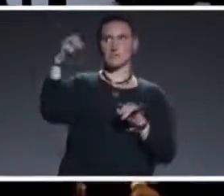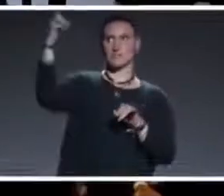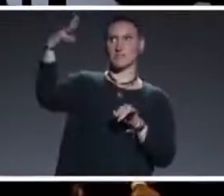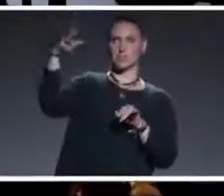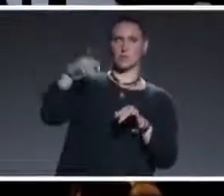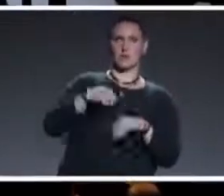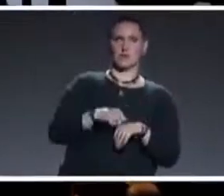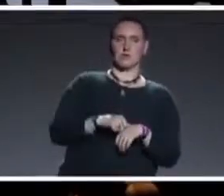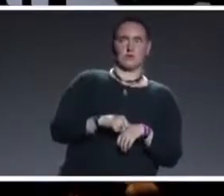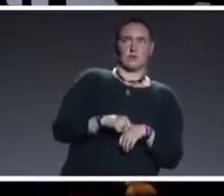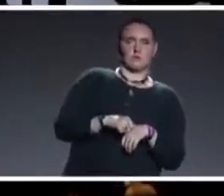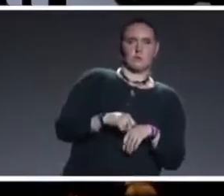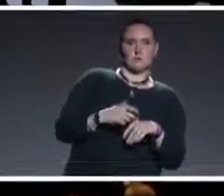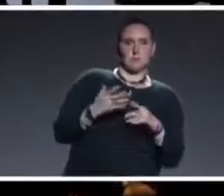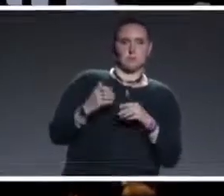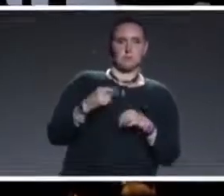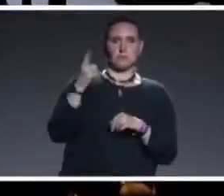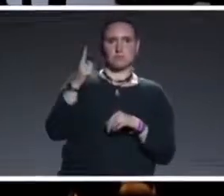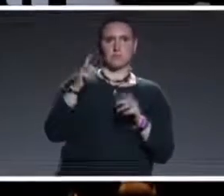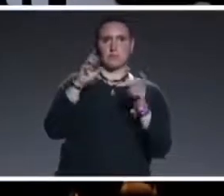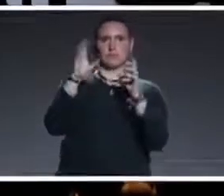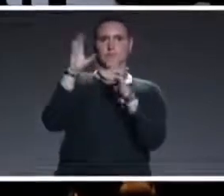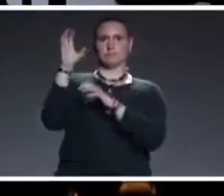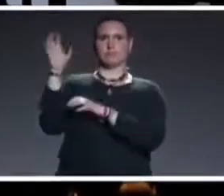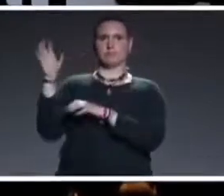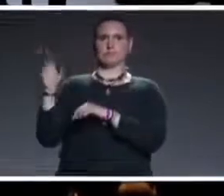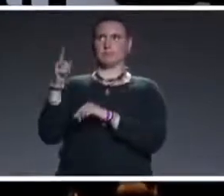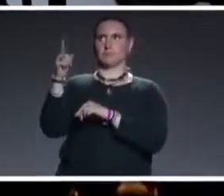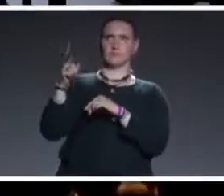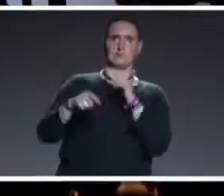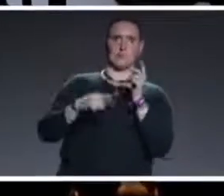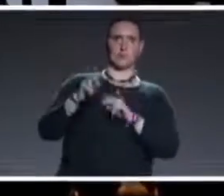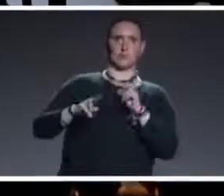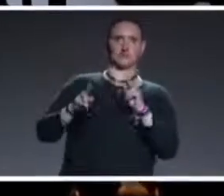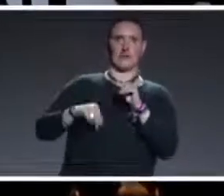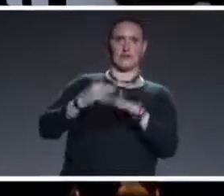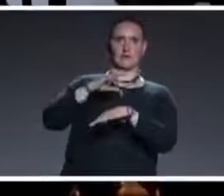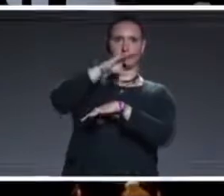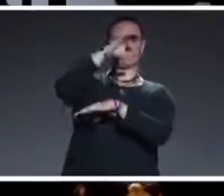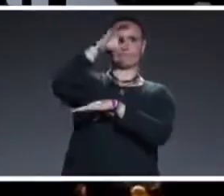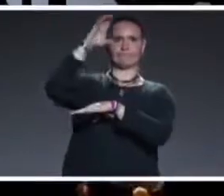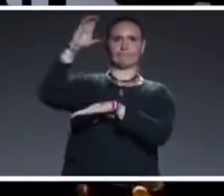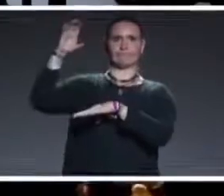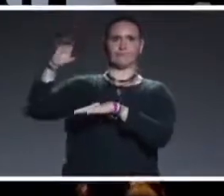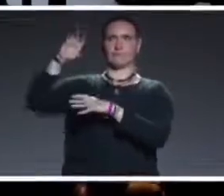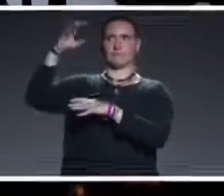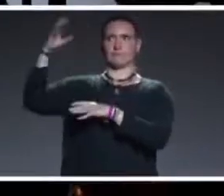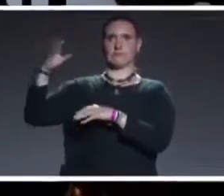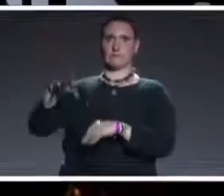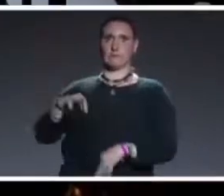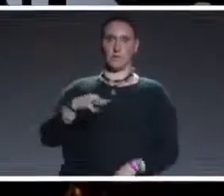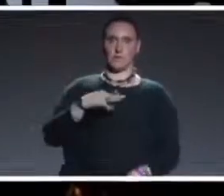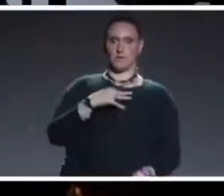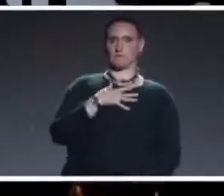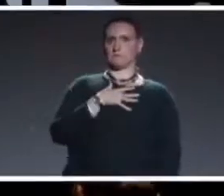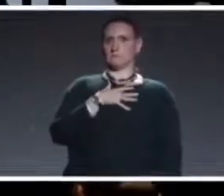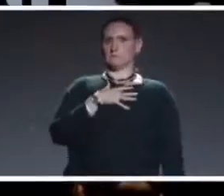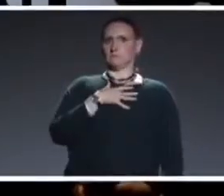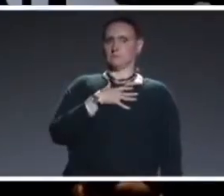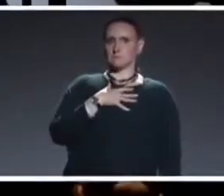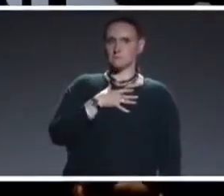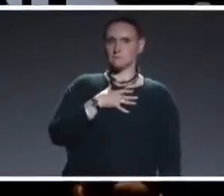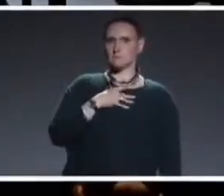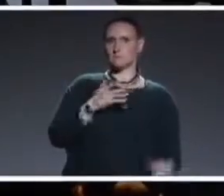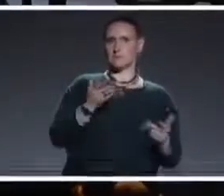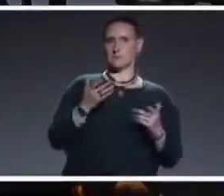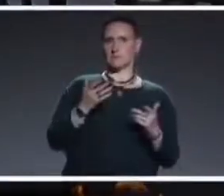that it's just moving and changing and every moment is different. And that was too terrifying to imagine making